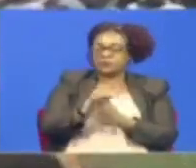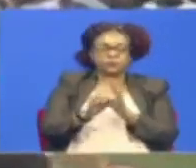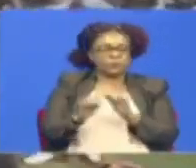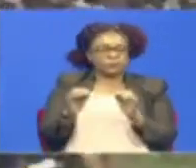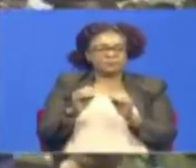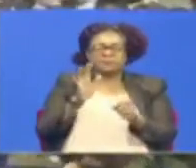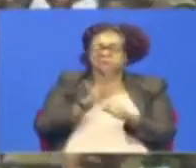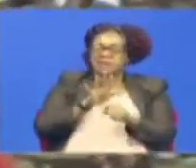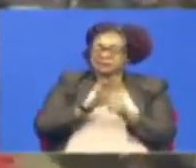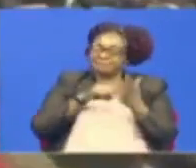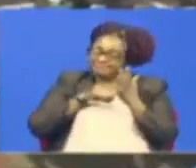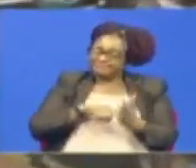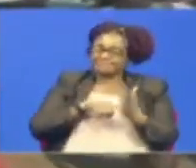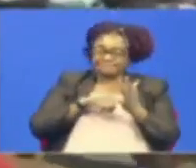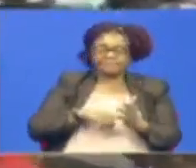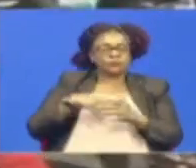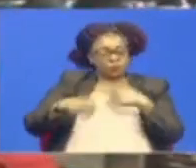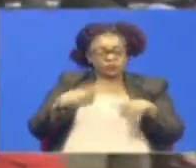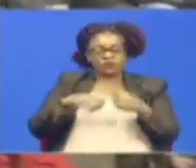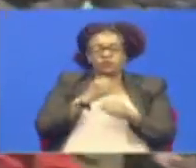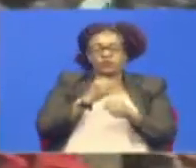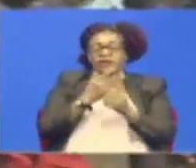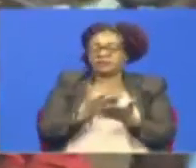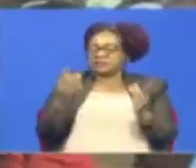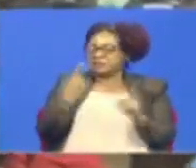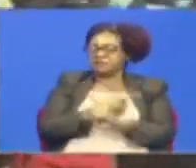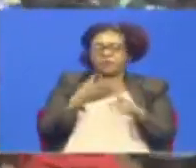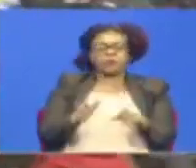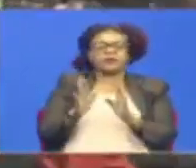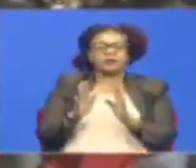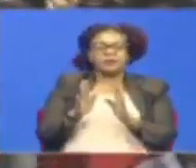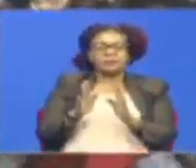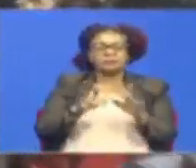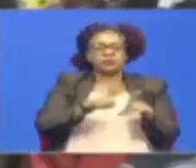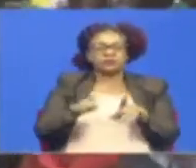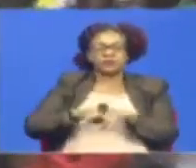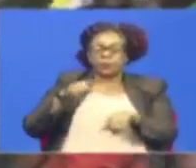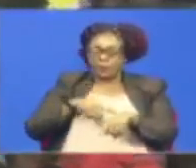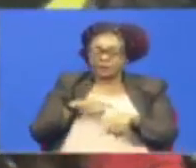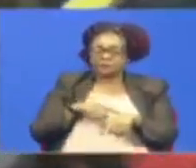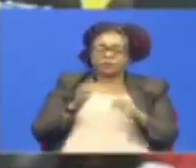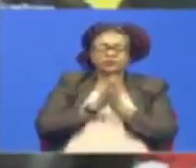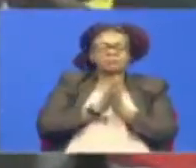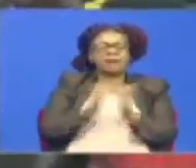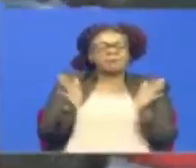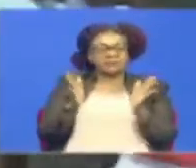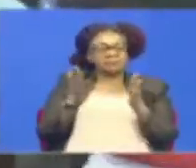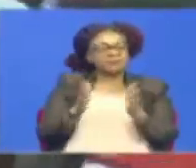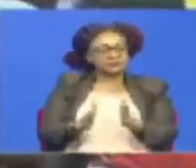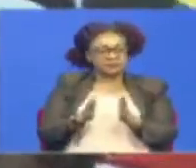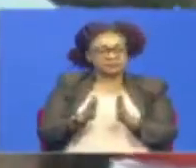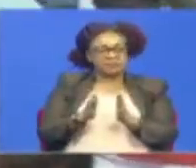are insistent on doing things in the pre-pandemic way, more so where the deceased was a public figure.